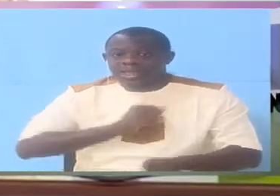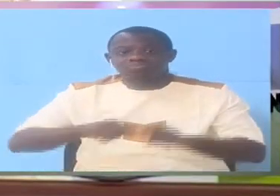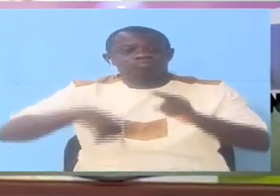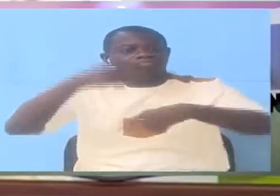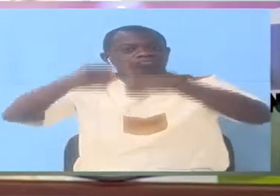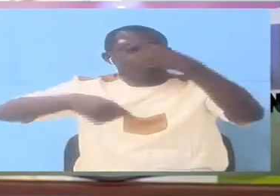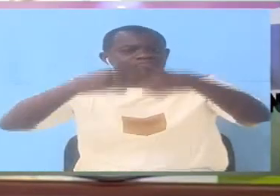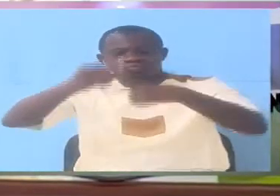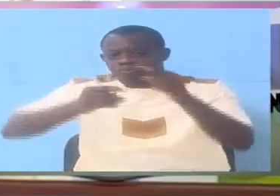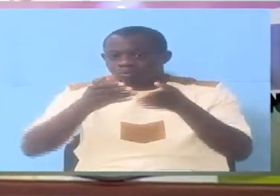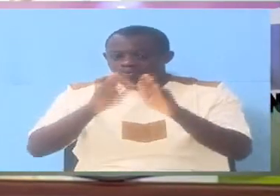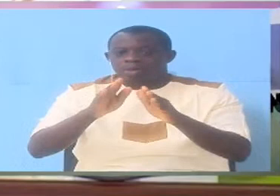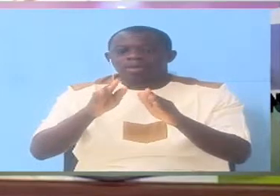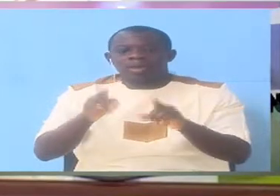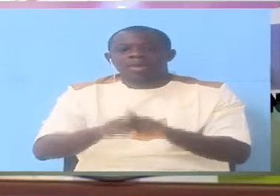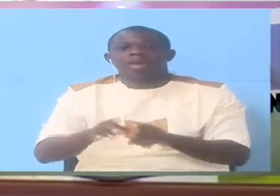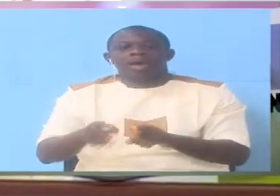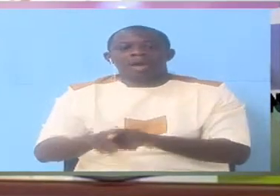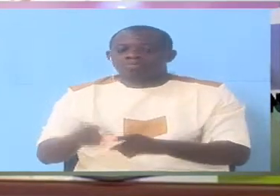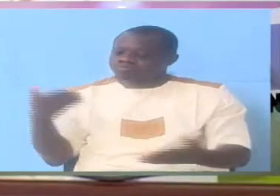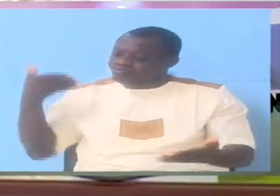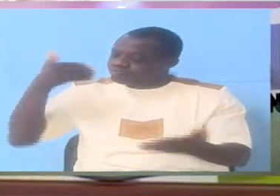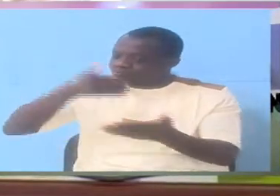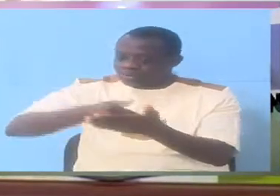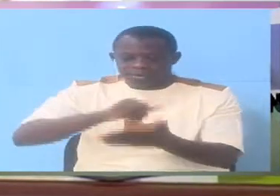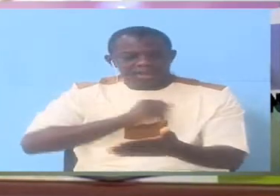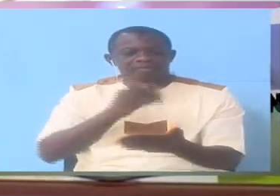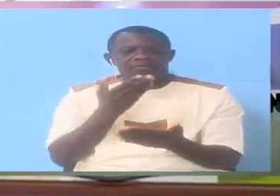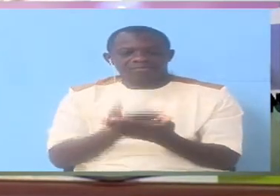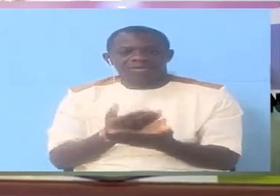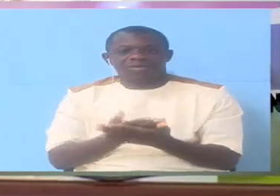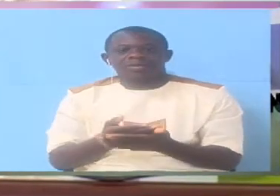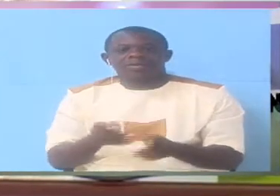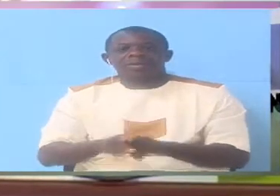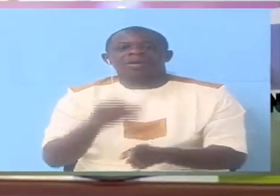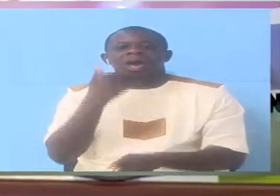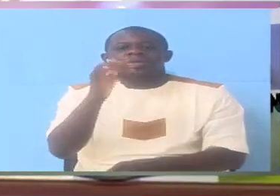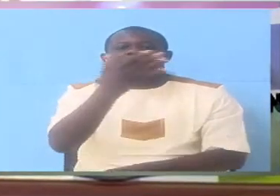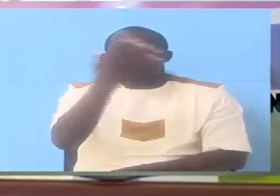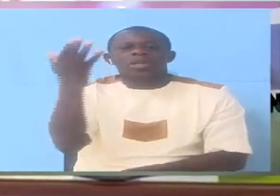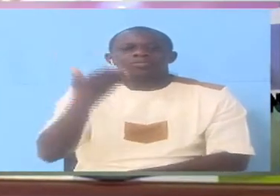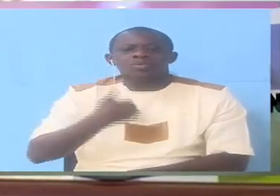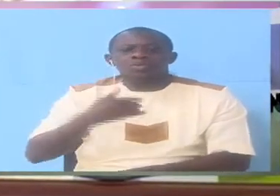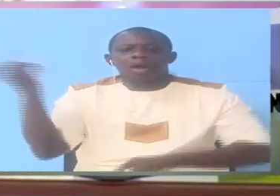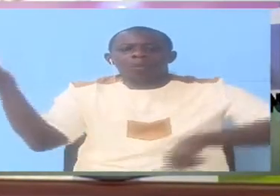That was how he continued. For operator. Until he was ready. How many people did he beat?